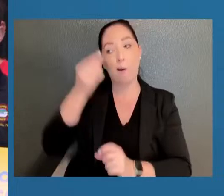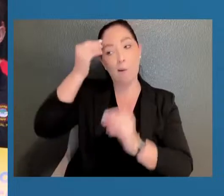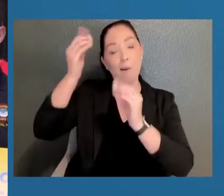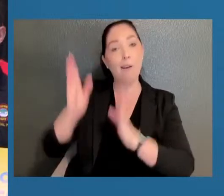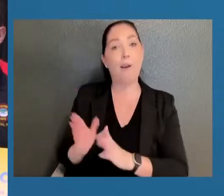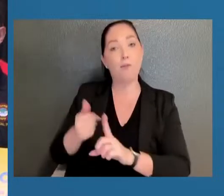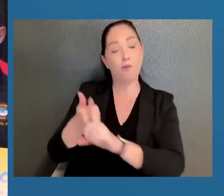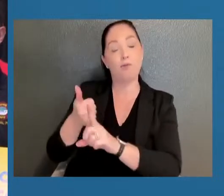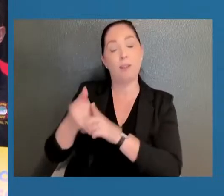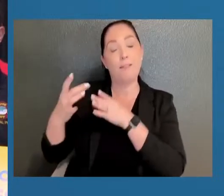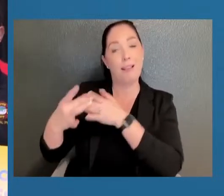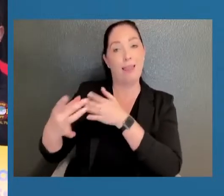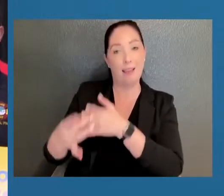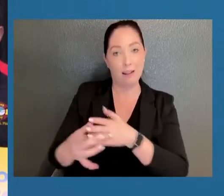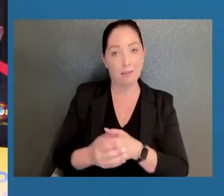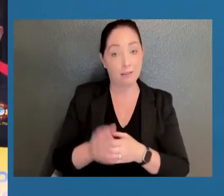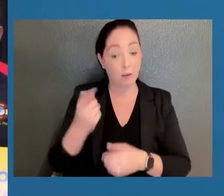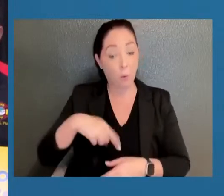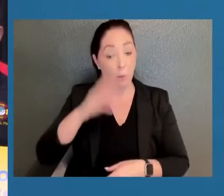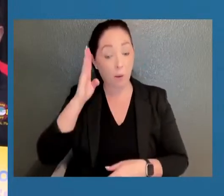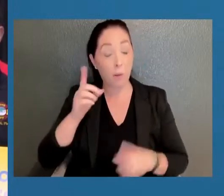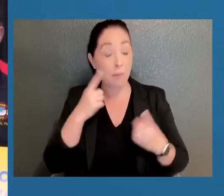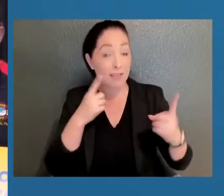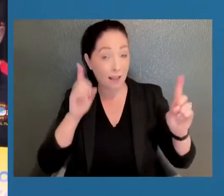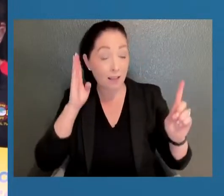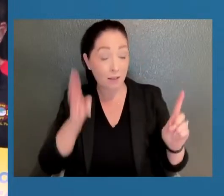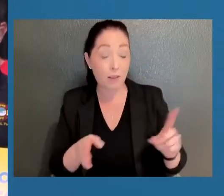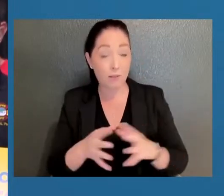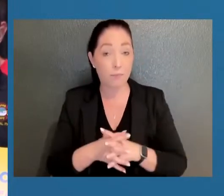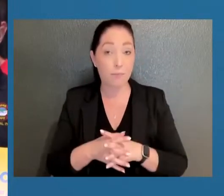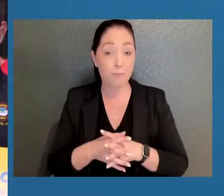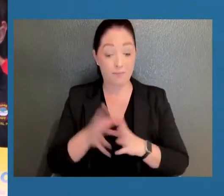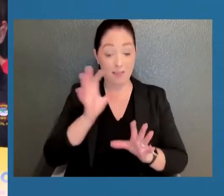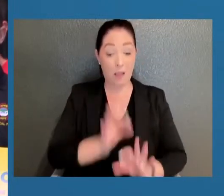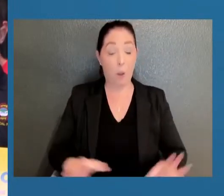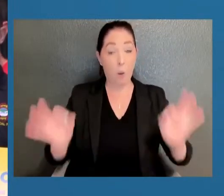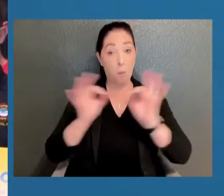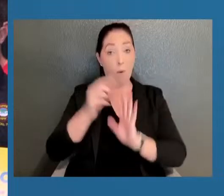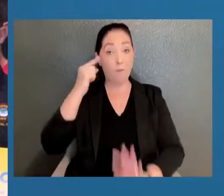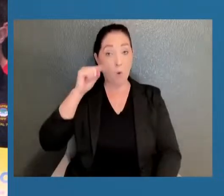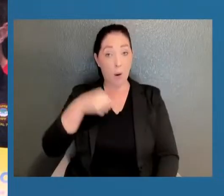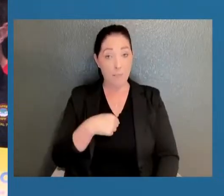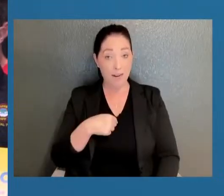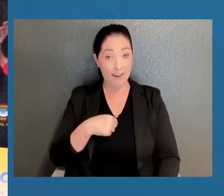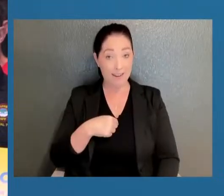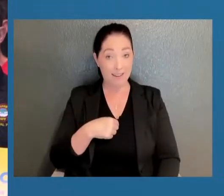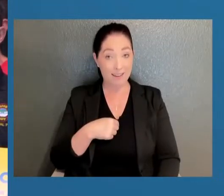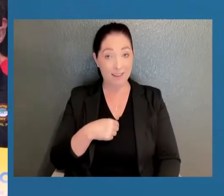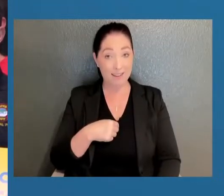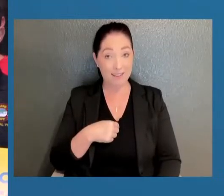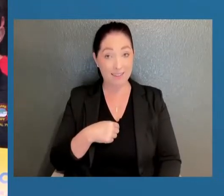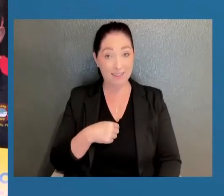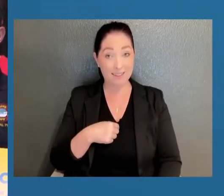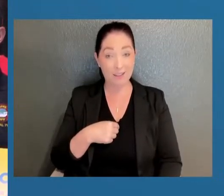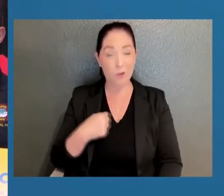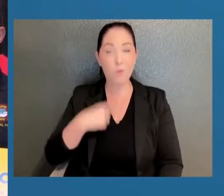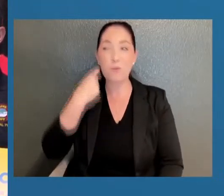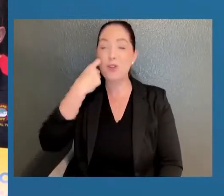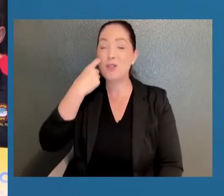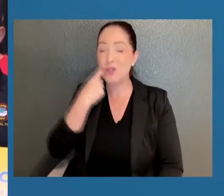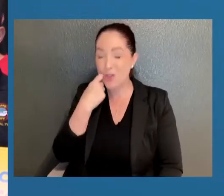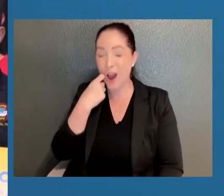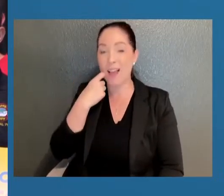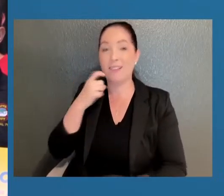importantly, to me, and I know to everybody in this room, we just heard somebody talk about their grandchild. It's about